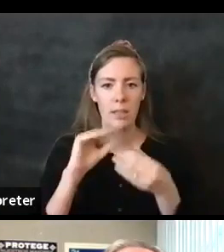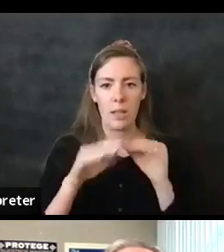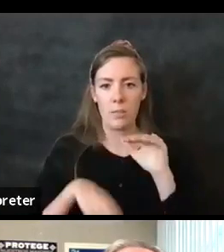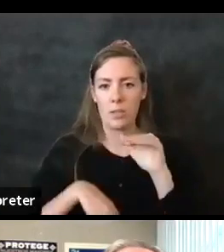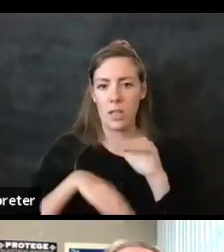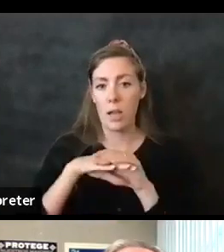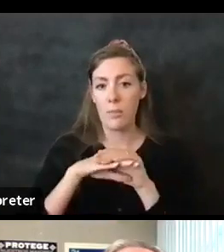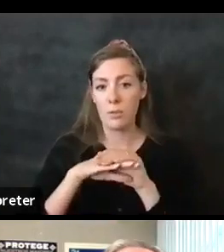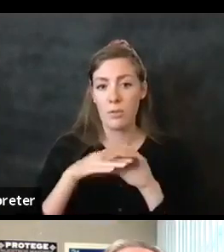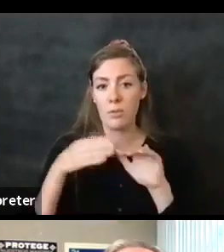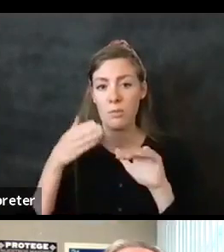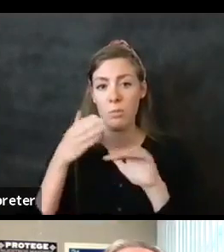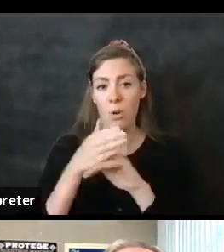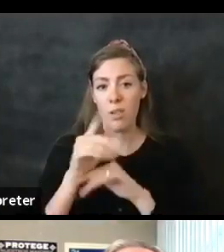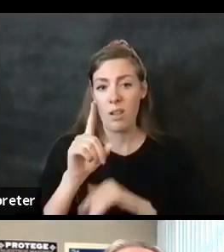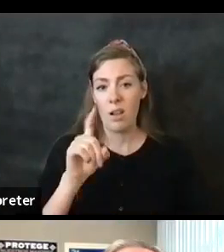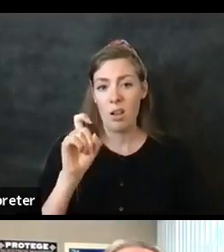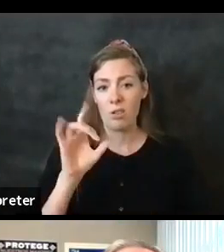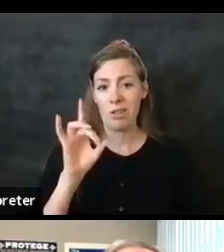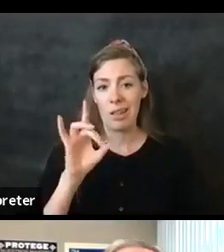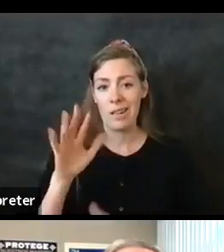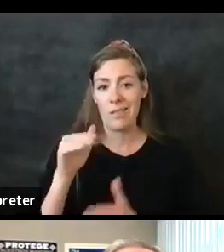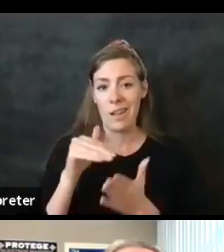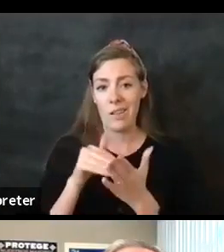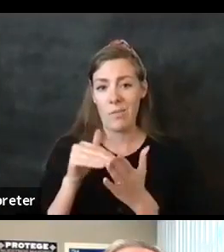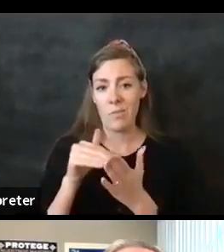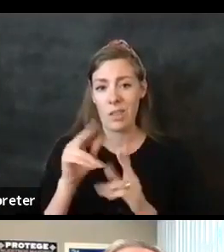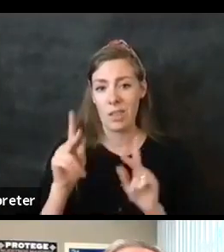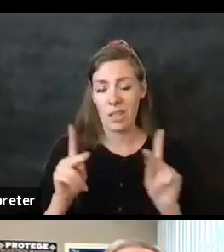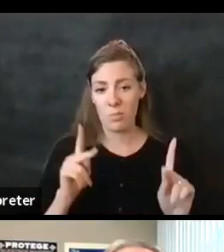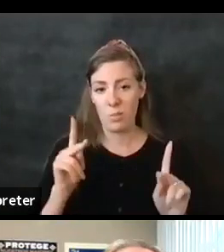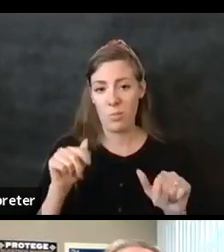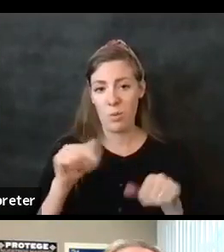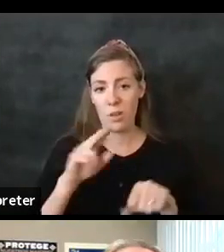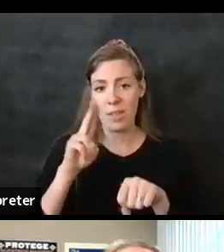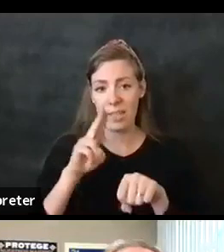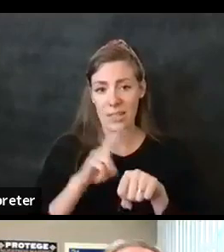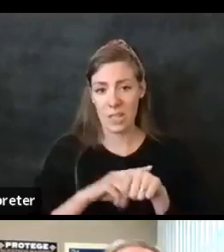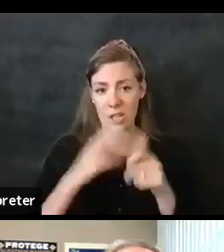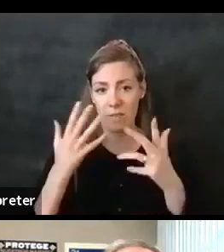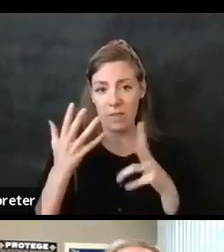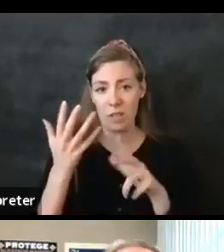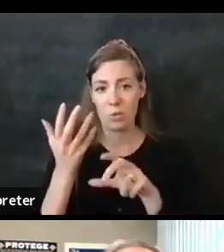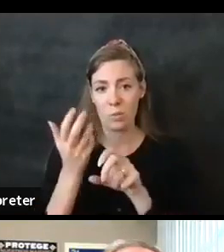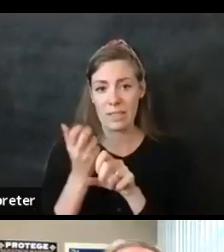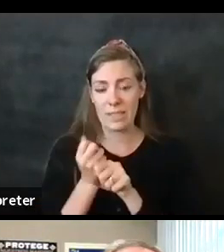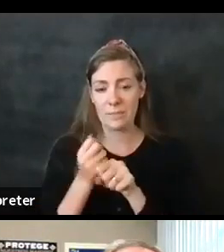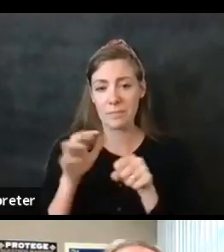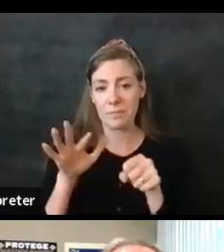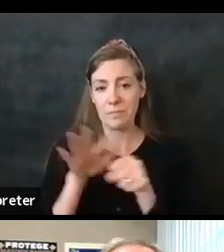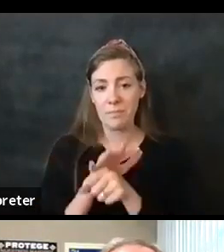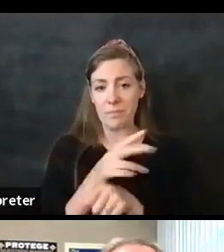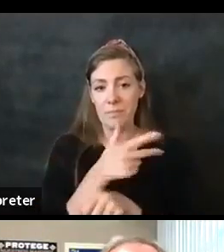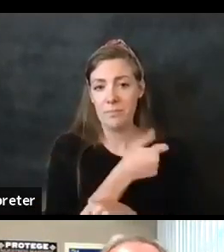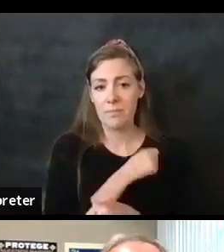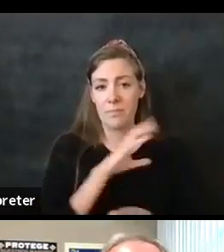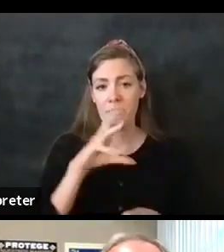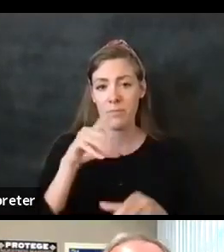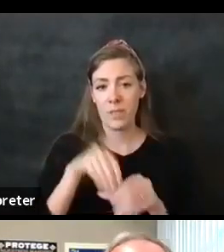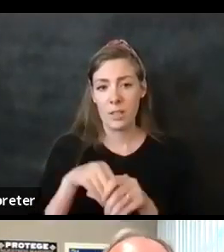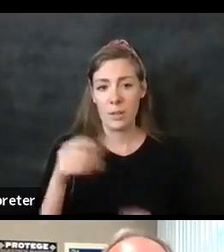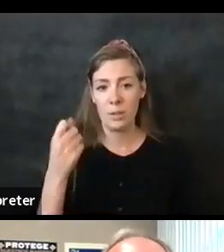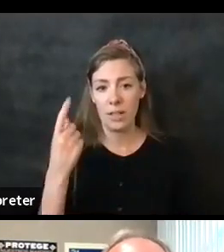more than 185 million people in this nation have received are fully vaccinated, including 11